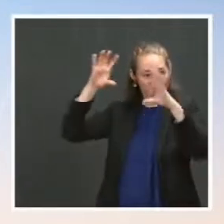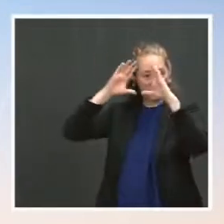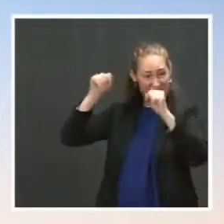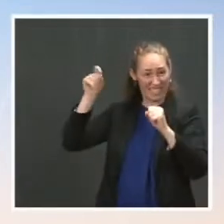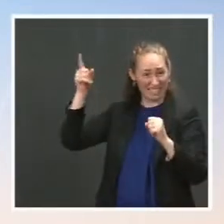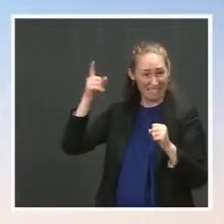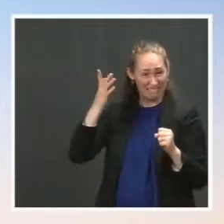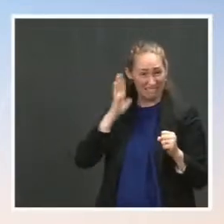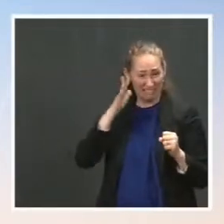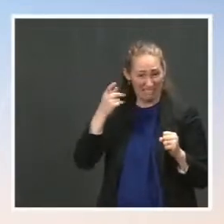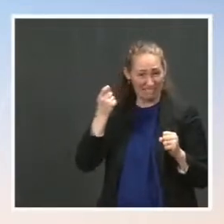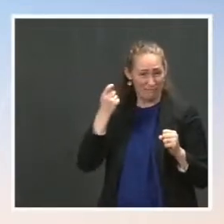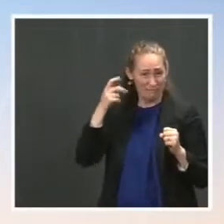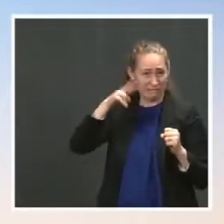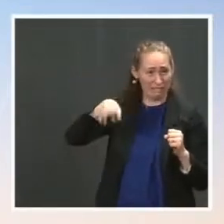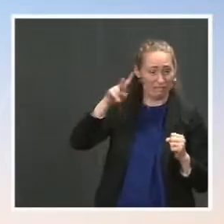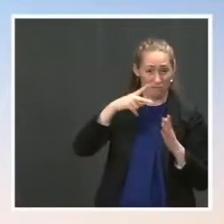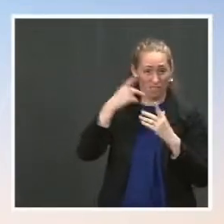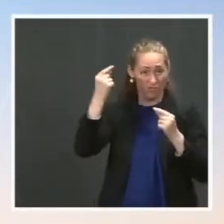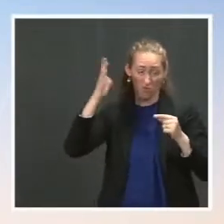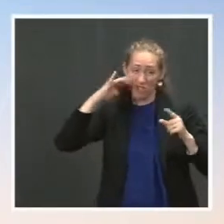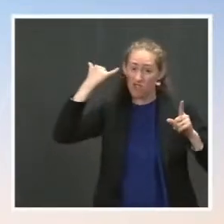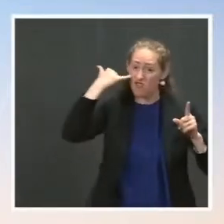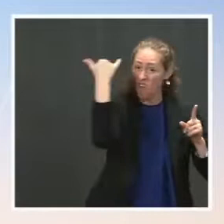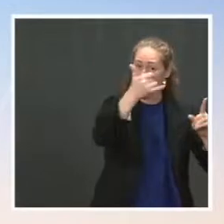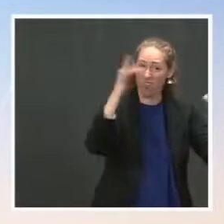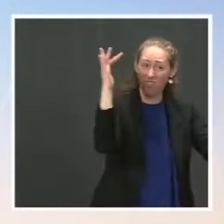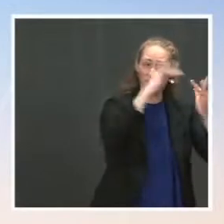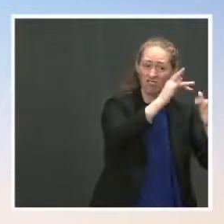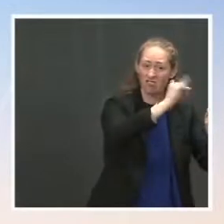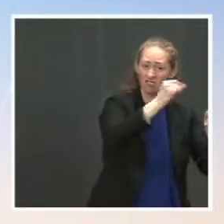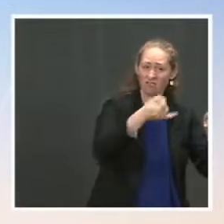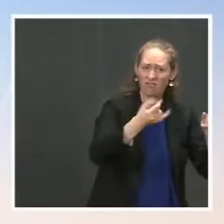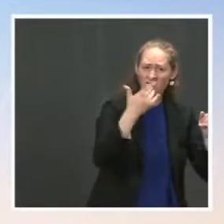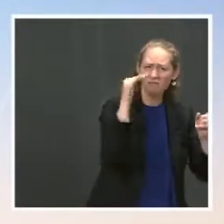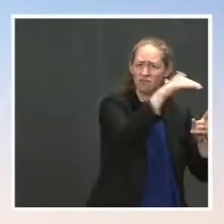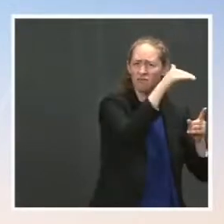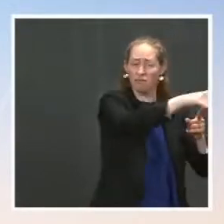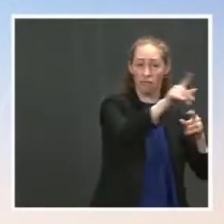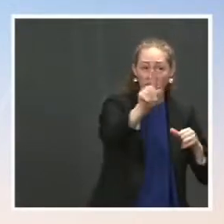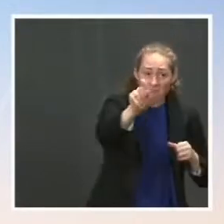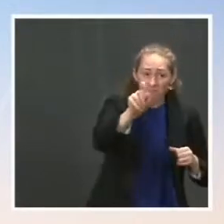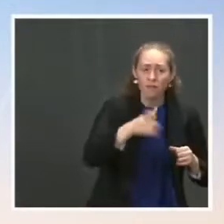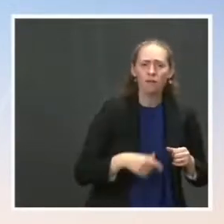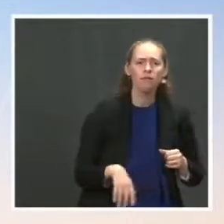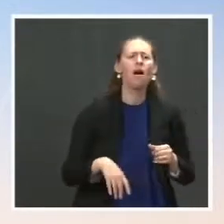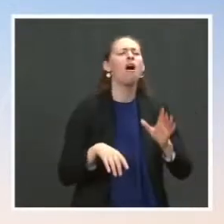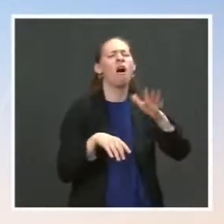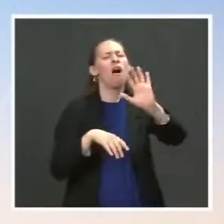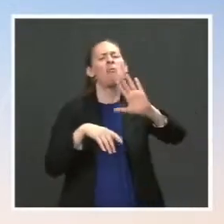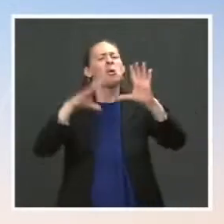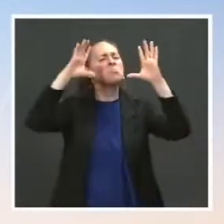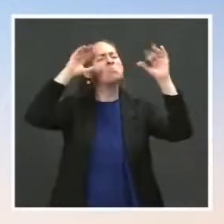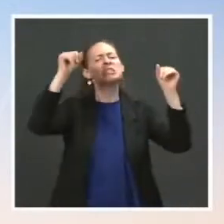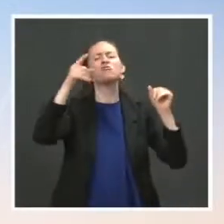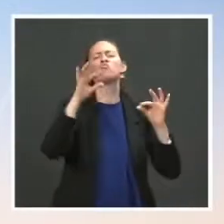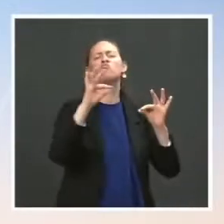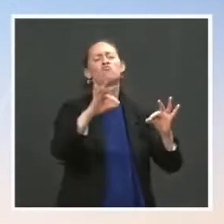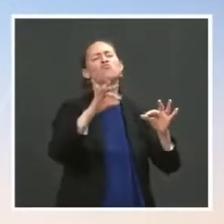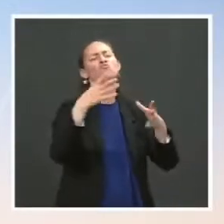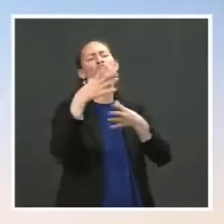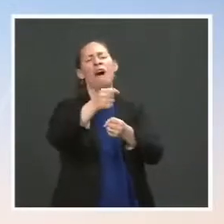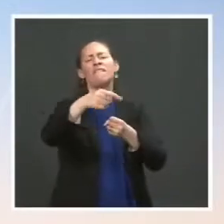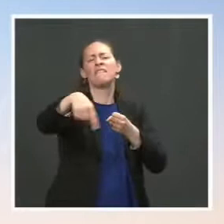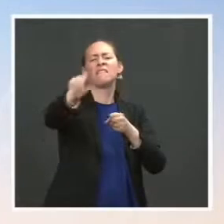make a phone call to someone at Johnson & Johnson to discuss what's been going on? He's confident in the role that the COVID team plays, and we've also